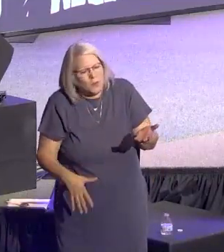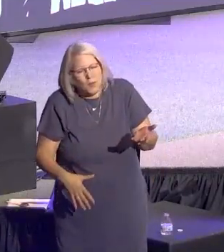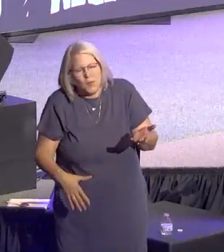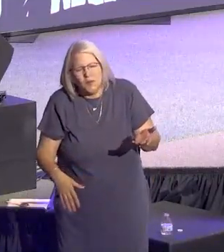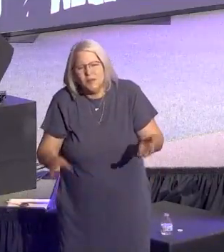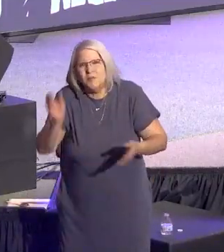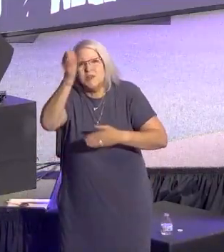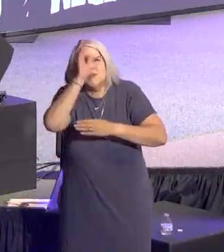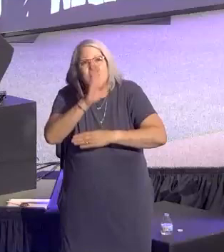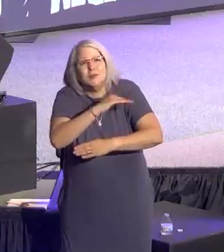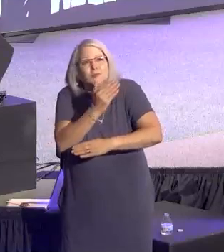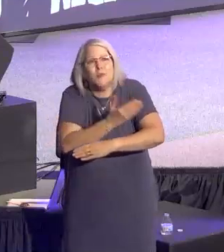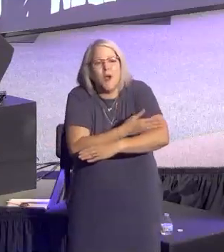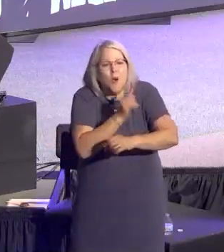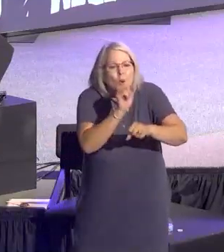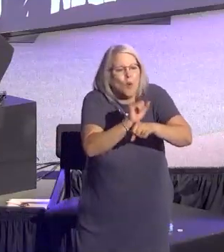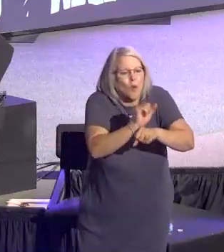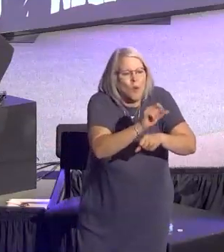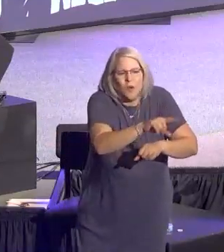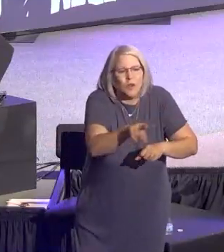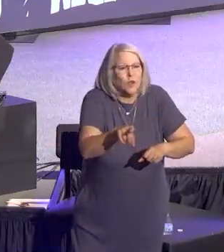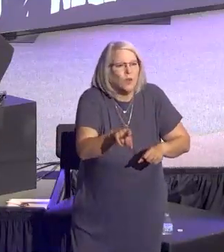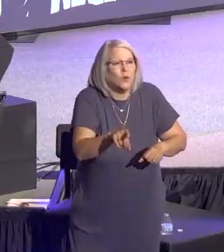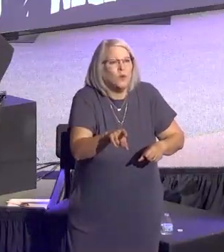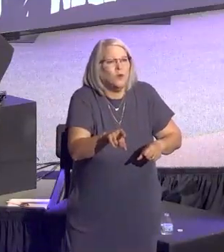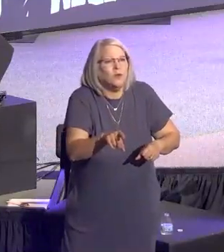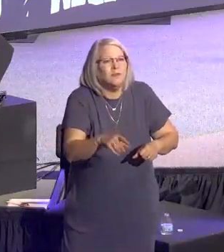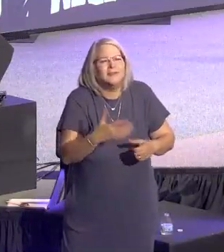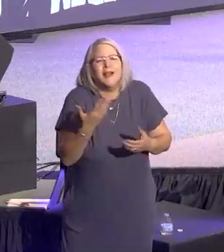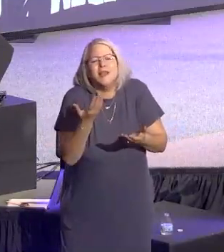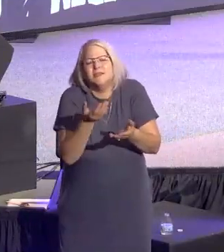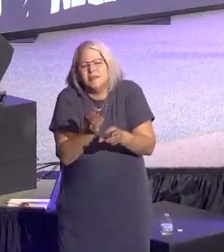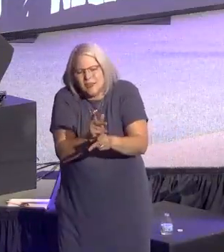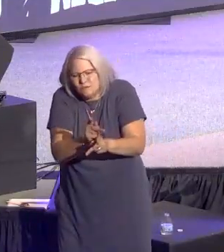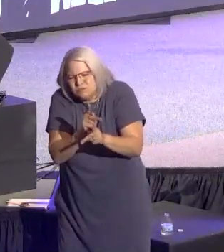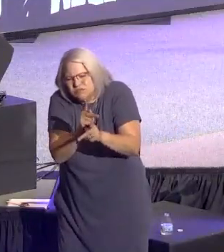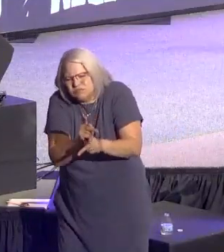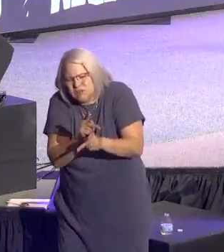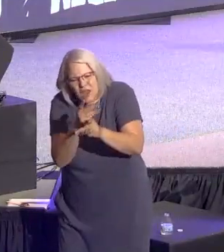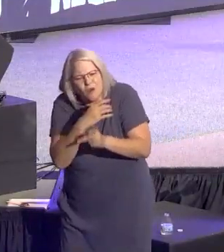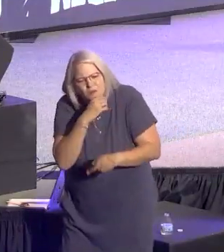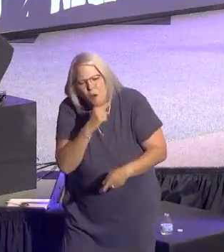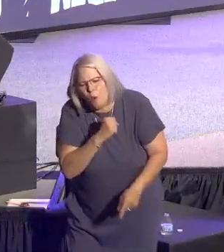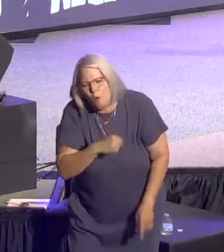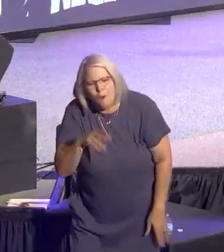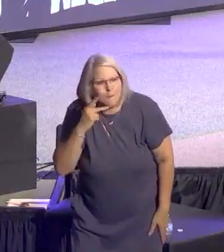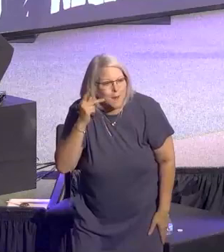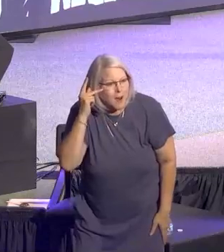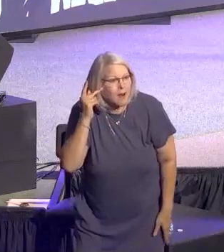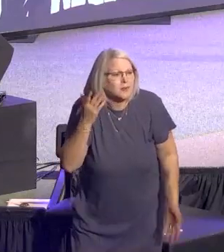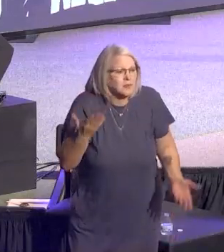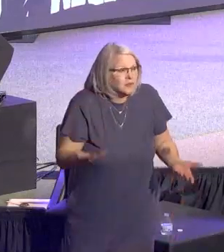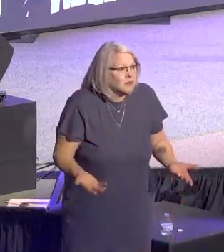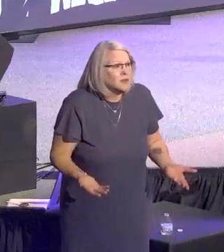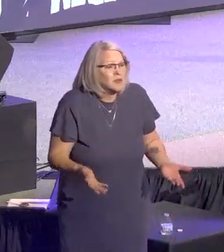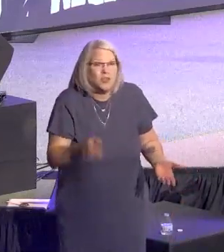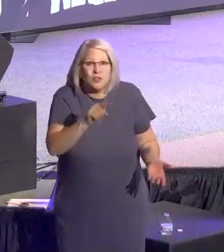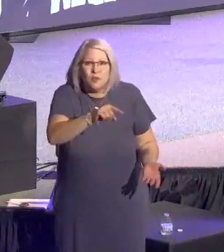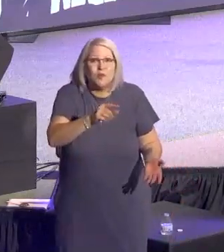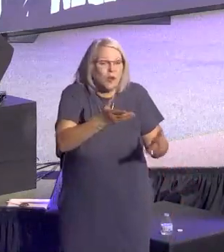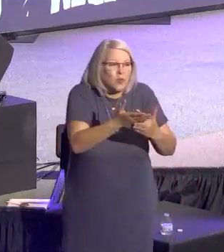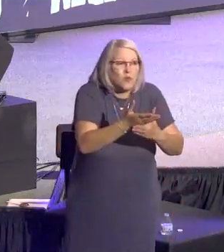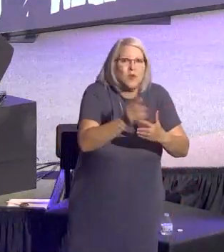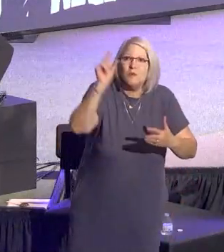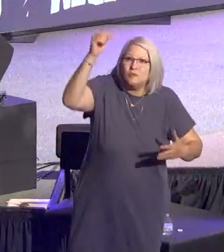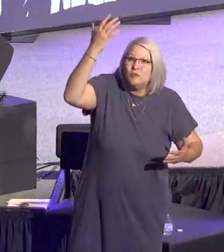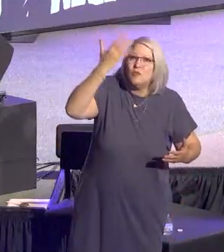God's power working in you. Caring for aging parents, some of you are doing that. I know exactly how that is. I'm telling you, you'll get through it by